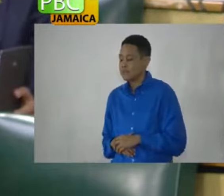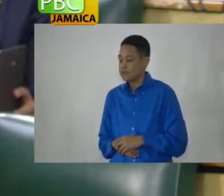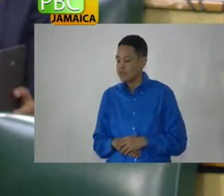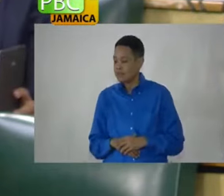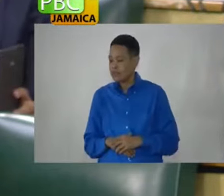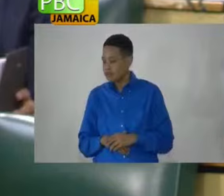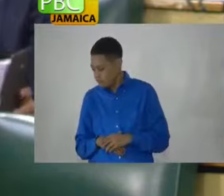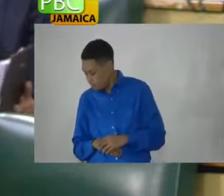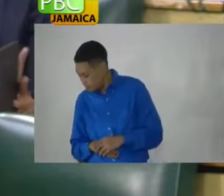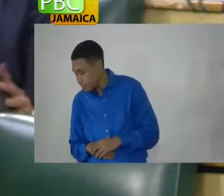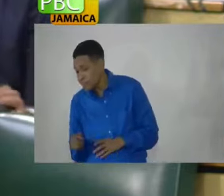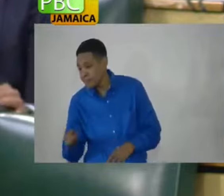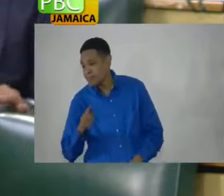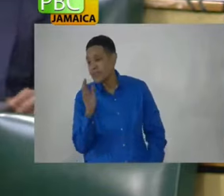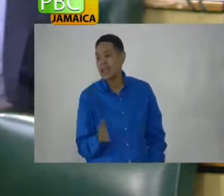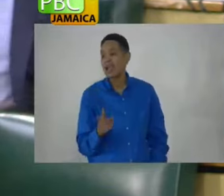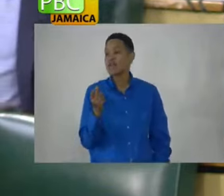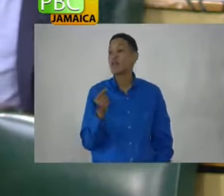They've never done it.